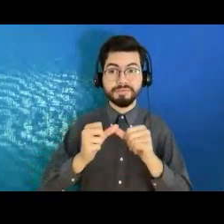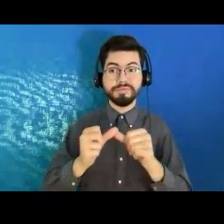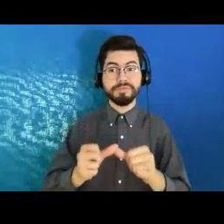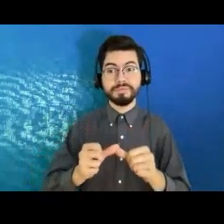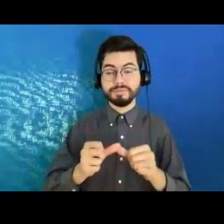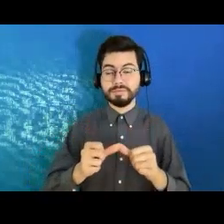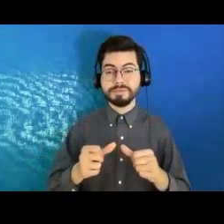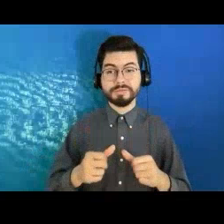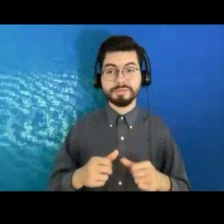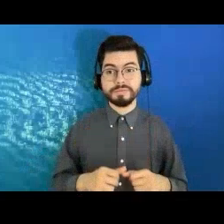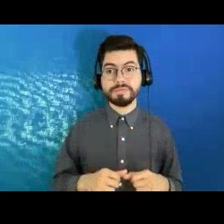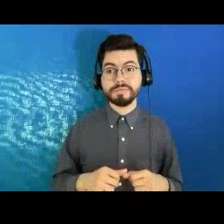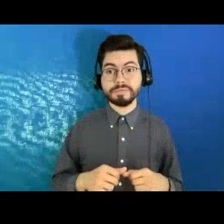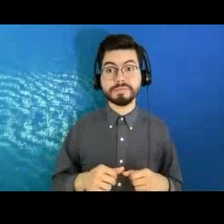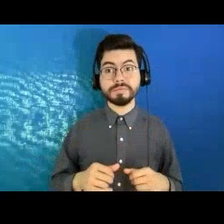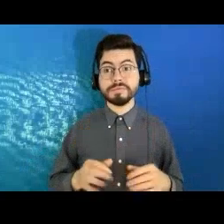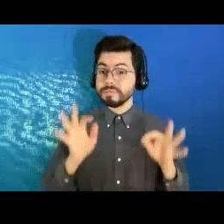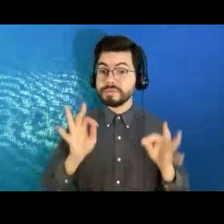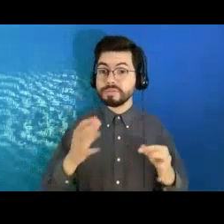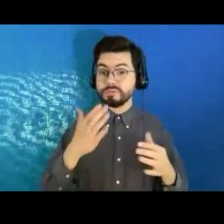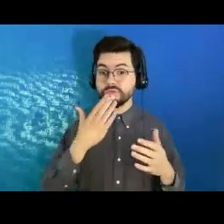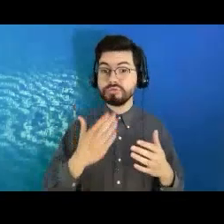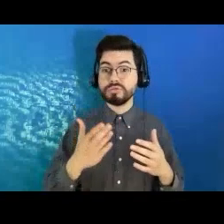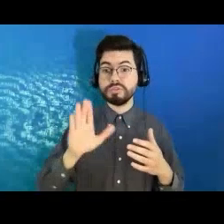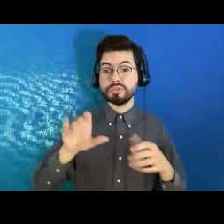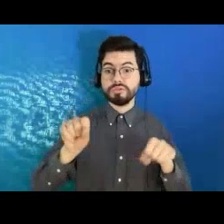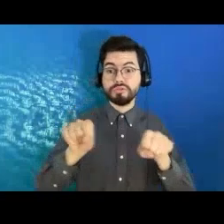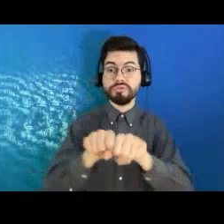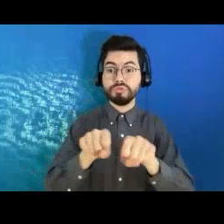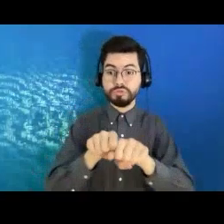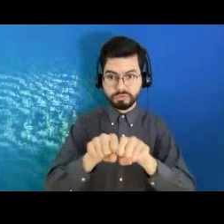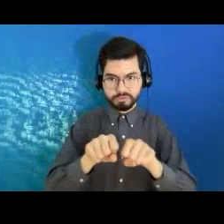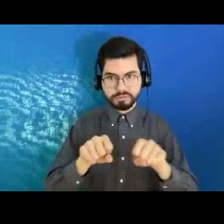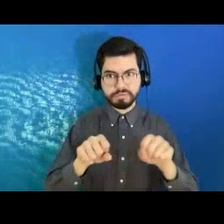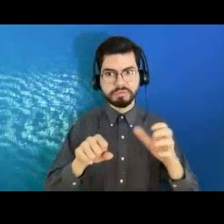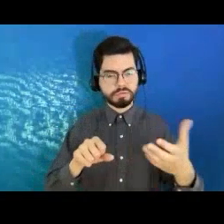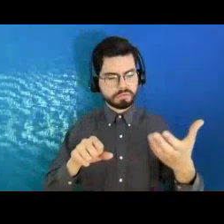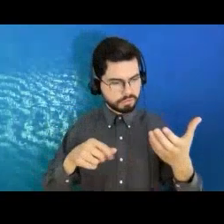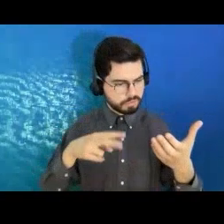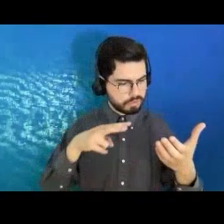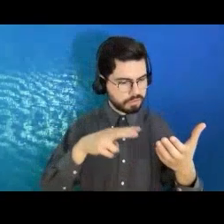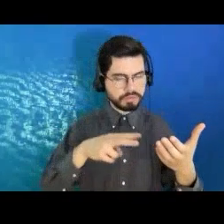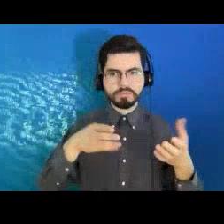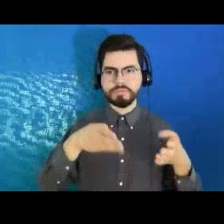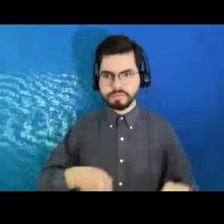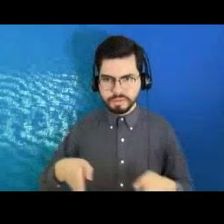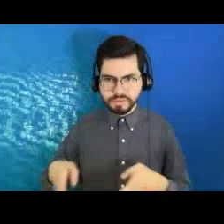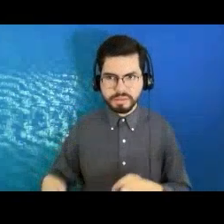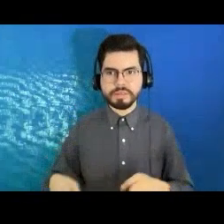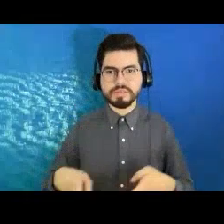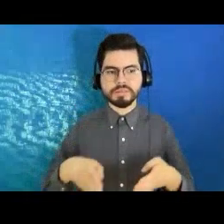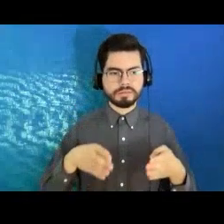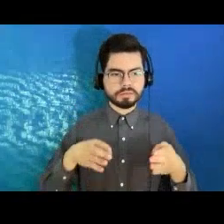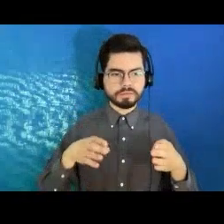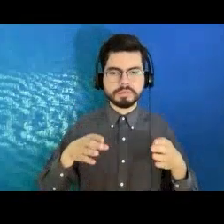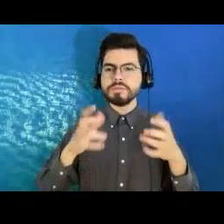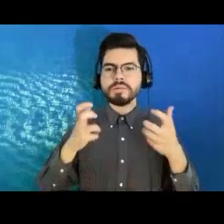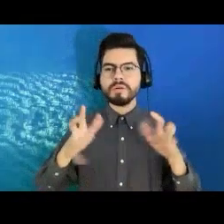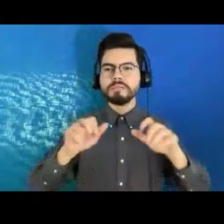mean, I'm definitely good, right? Check your shoes and pants. You don't want to spread it, but it's in the seed